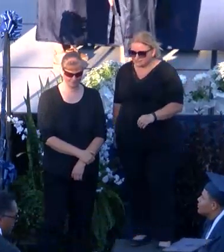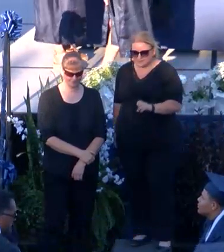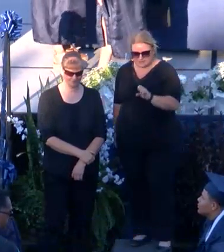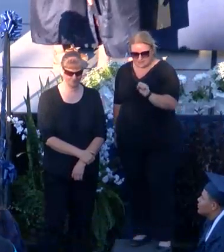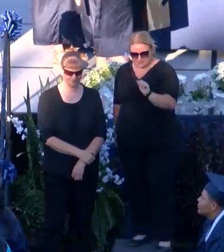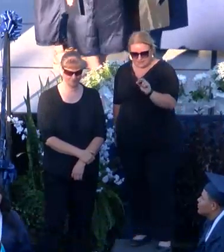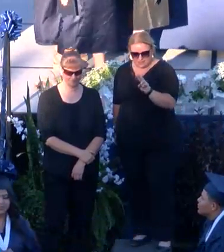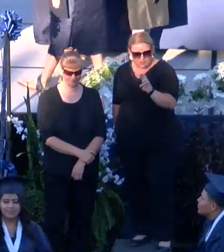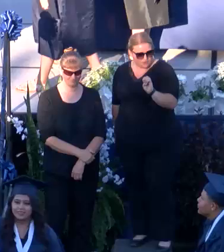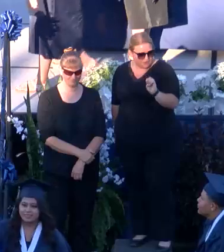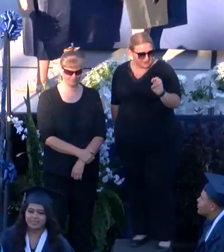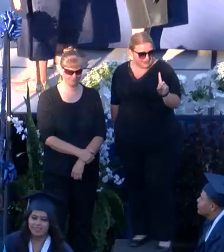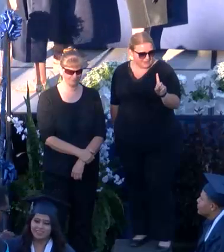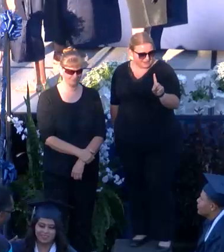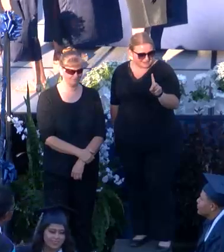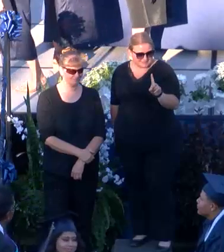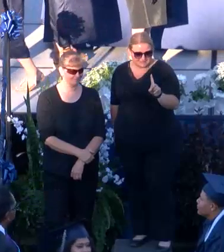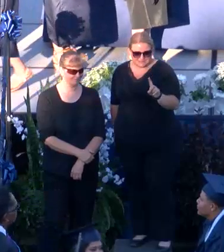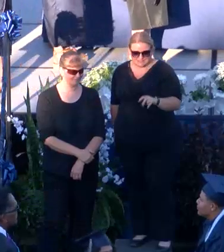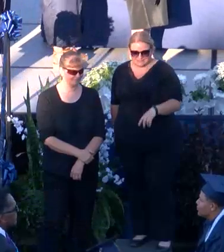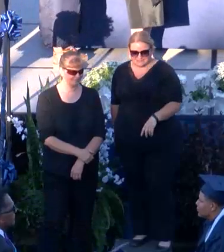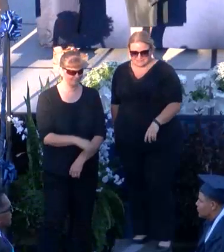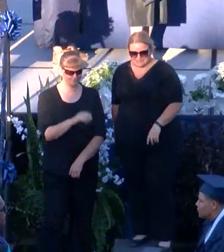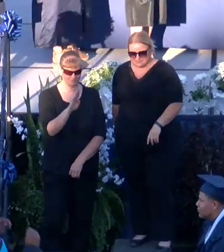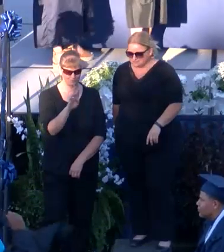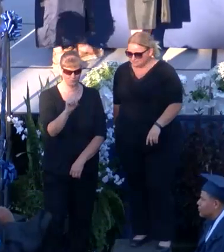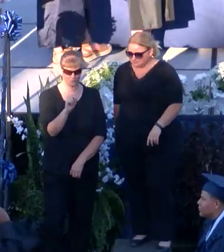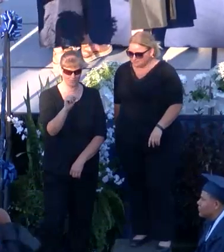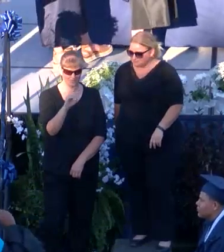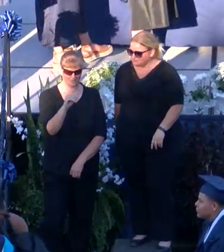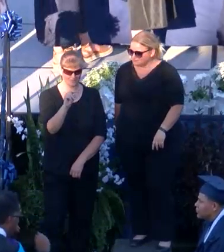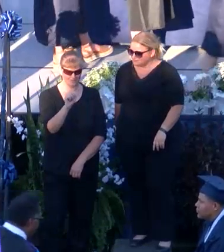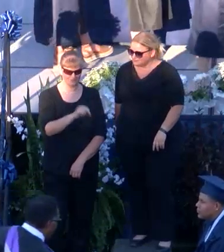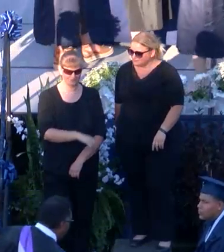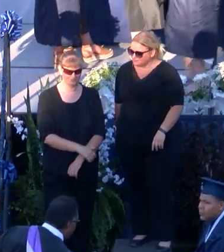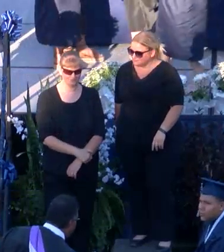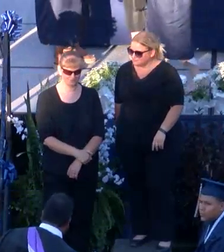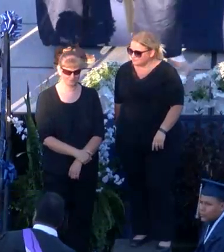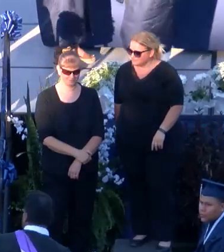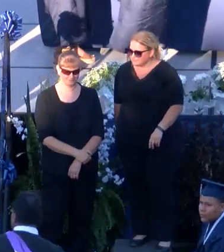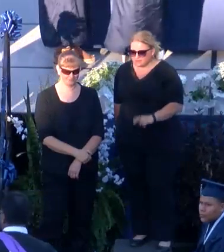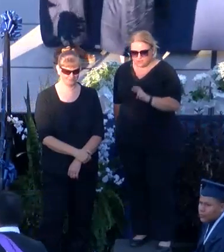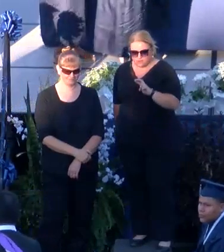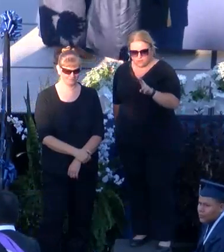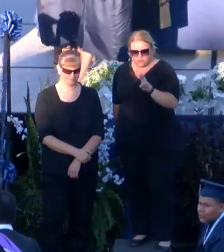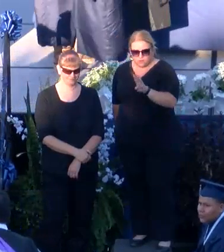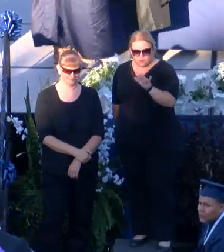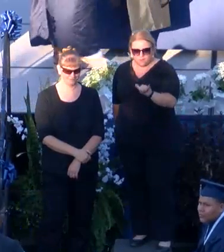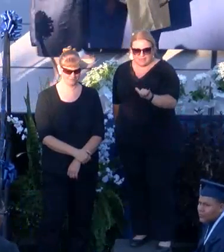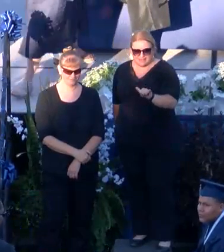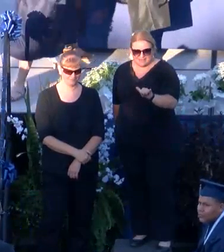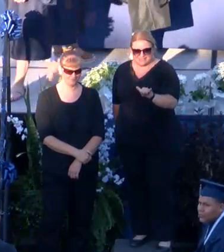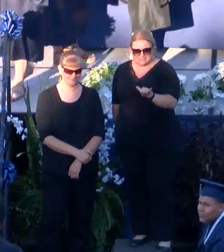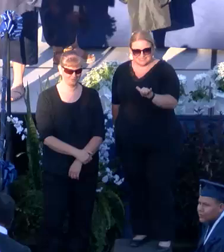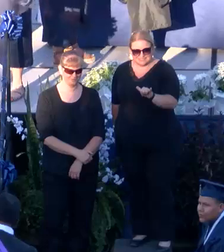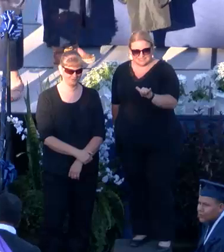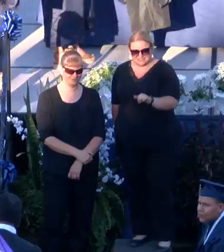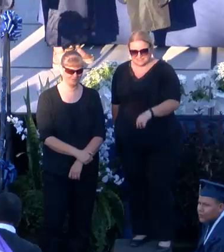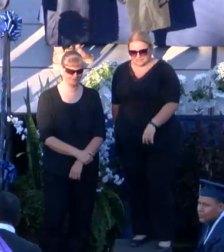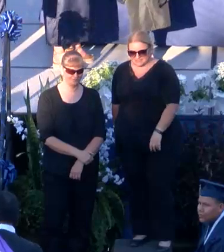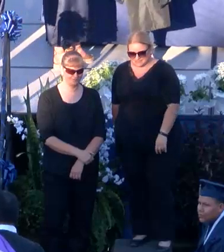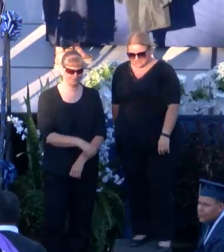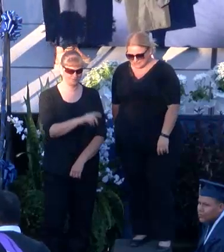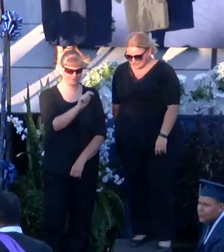Sarid Echeverria. Brandon Panksavon. Ruby Duanes.